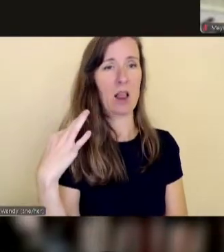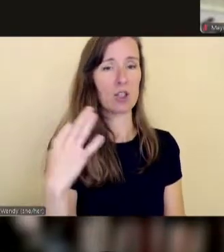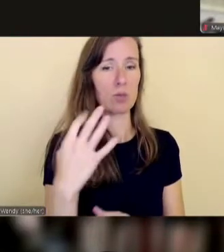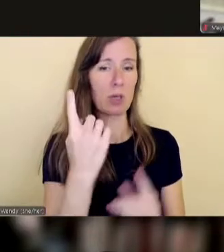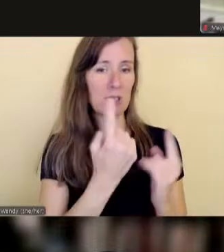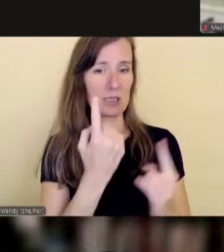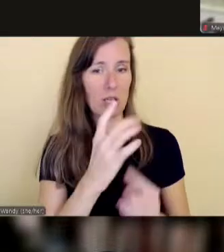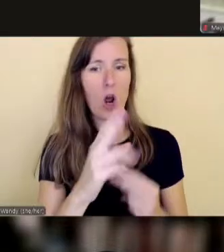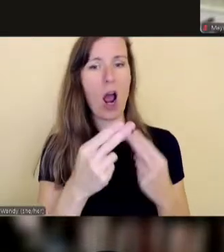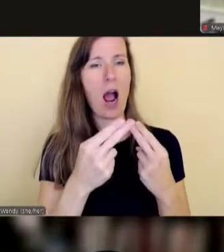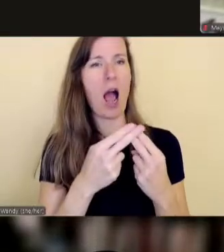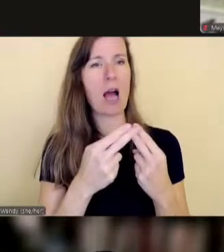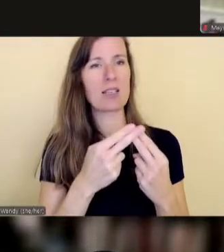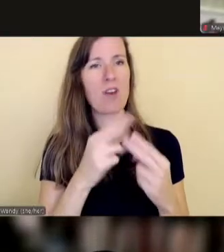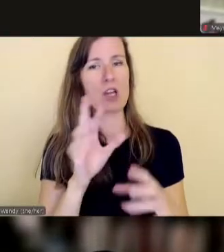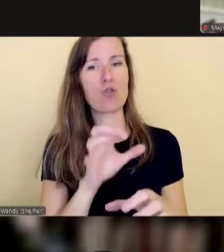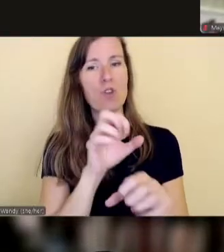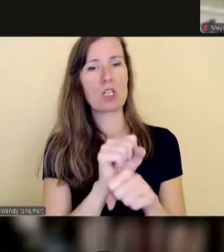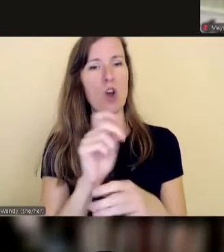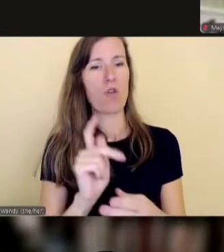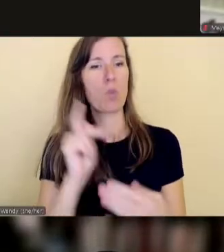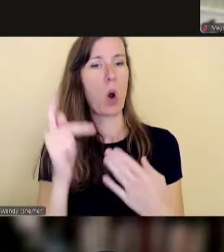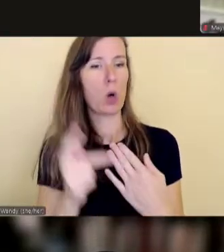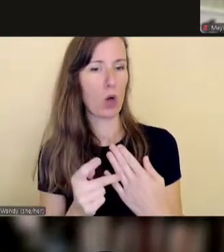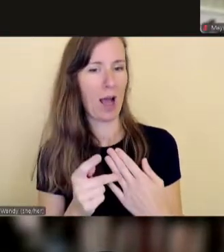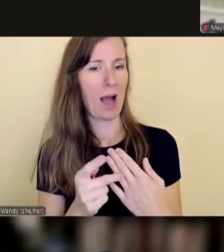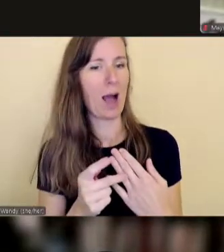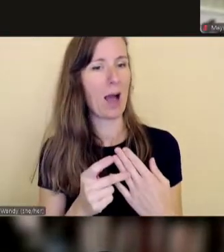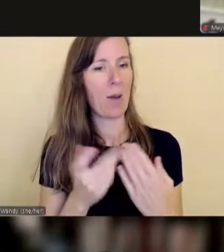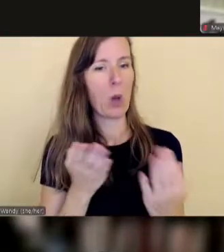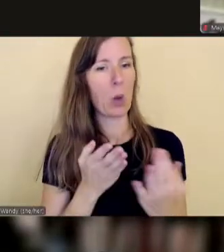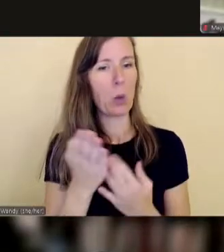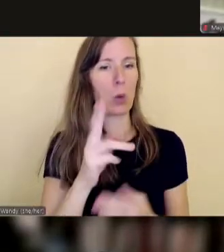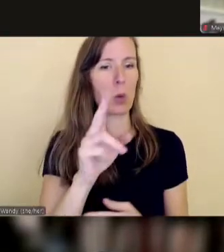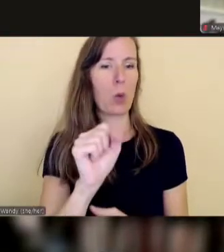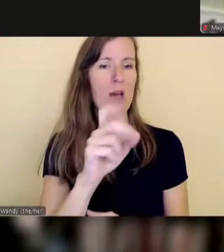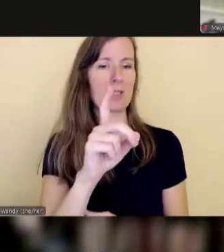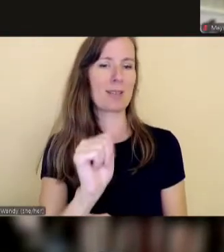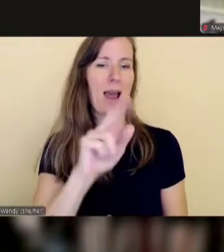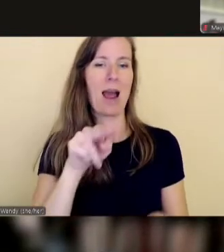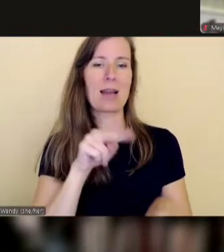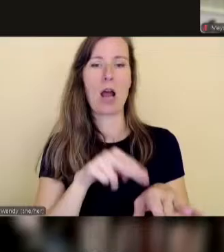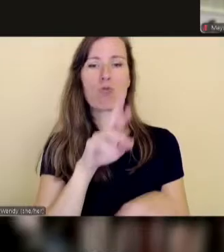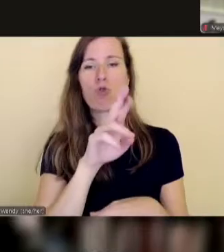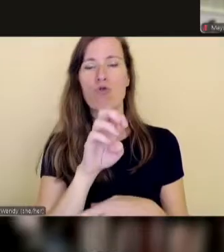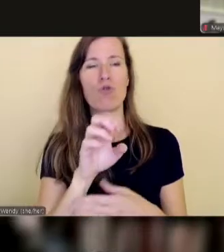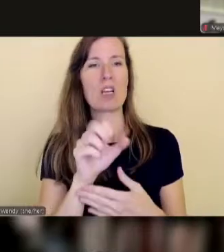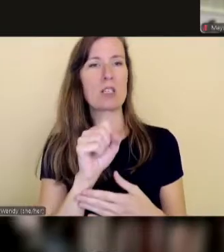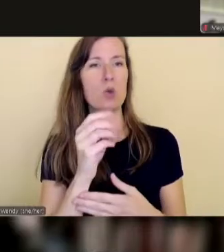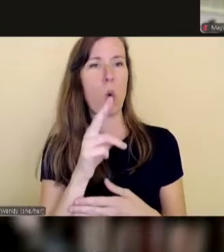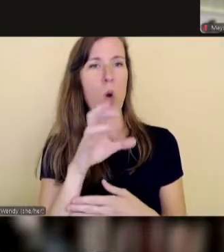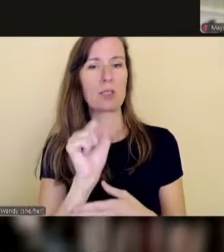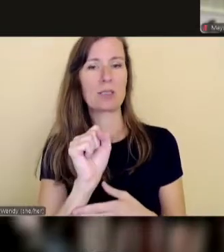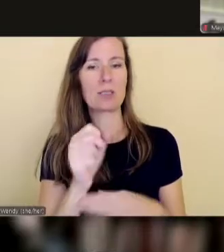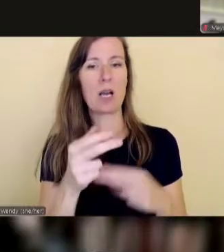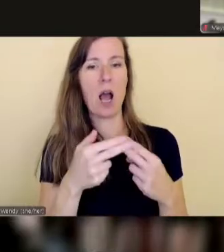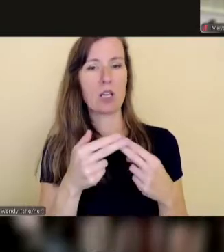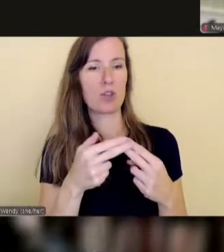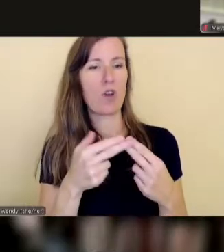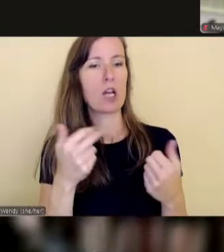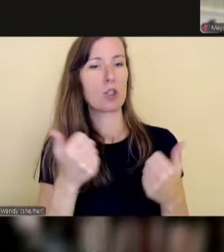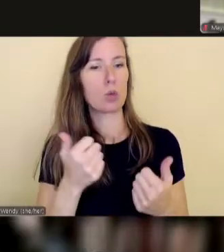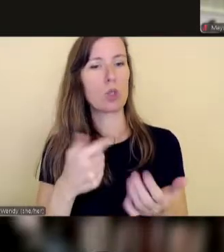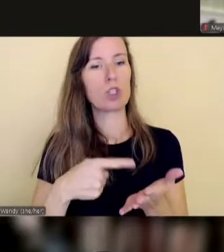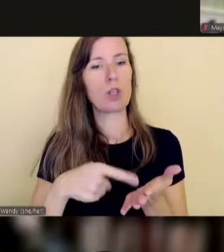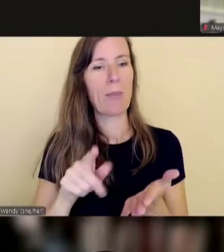Resources Conservation, which pays landowners not to farm, Victory Gardens, their